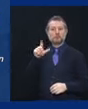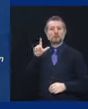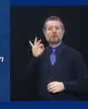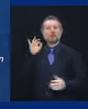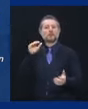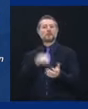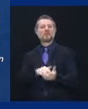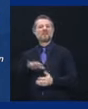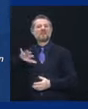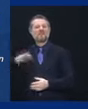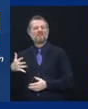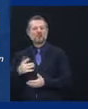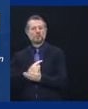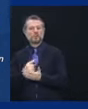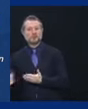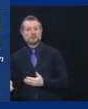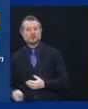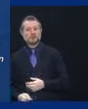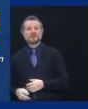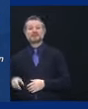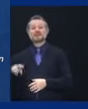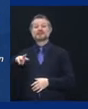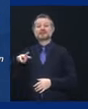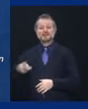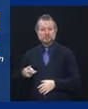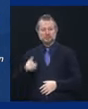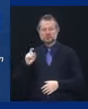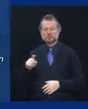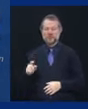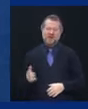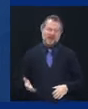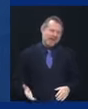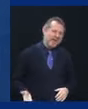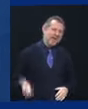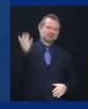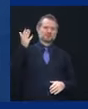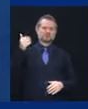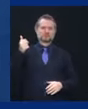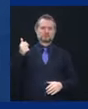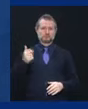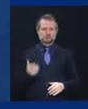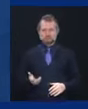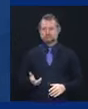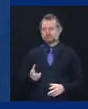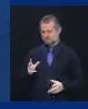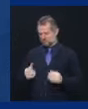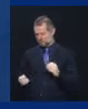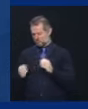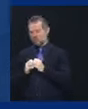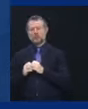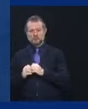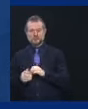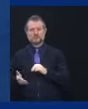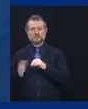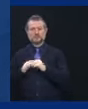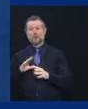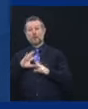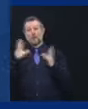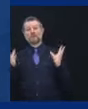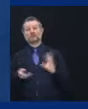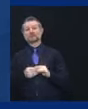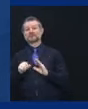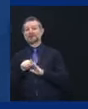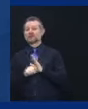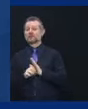six is going to be even higher, and dramatically so. Overall, statewide,